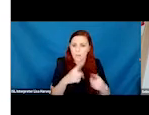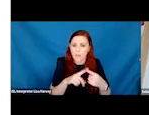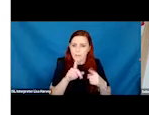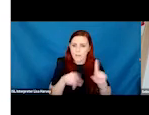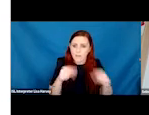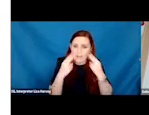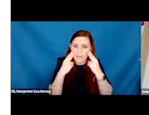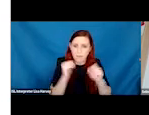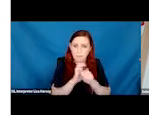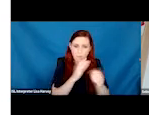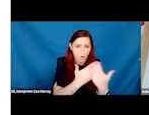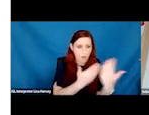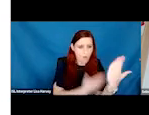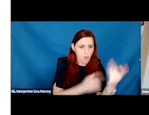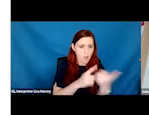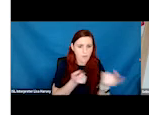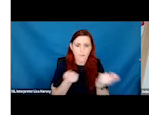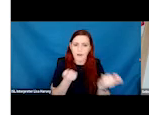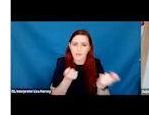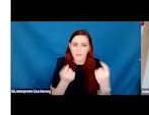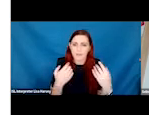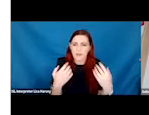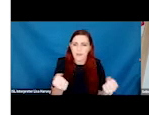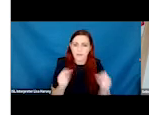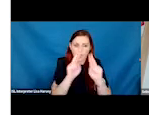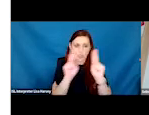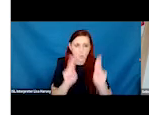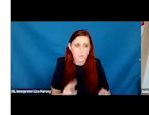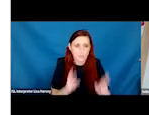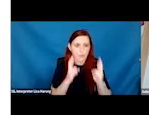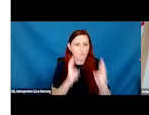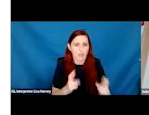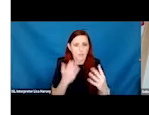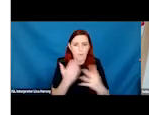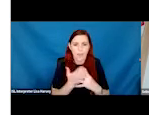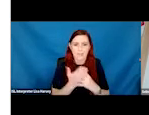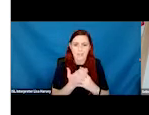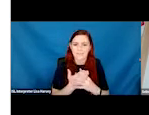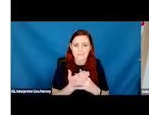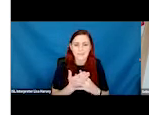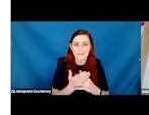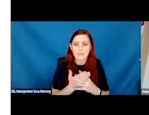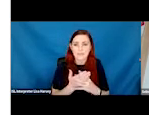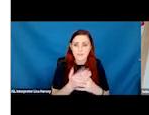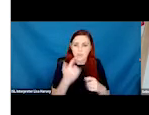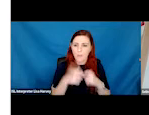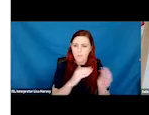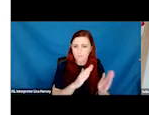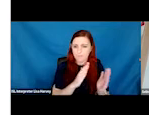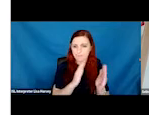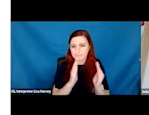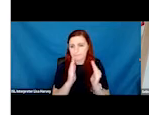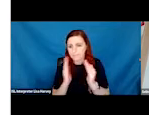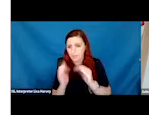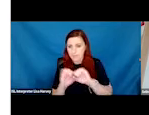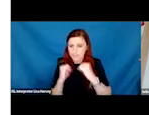law and regulations to bring about the universal rights of access. Gradually, we've moved towards a society where disabled